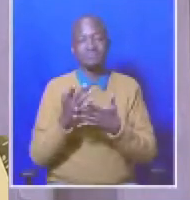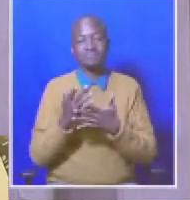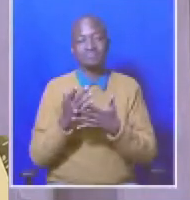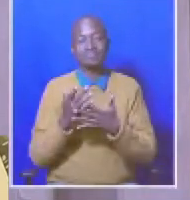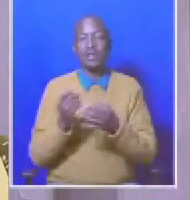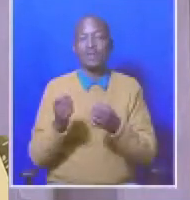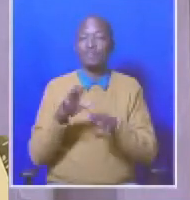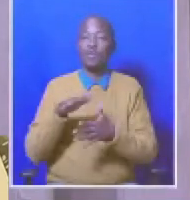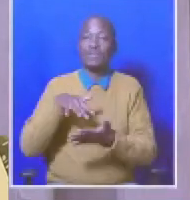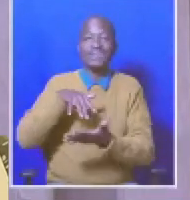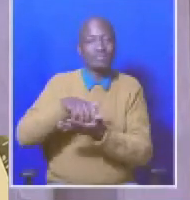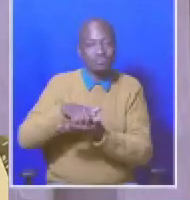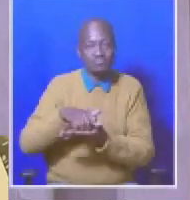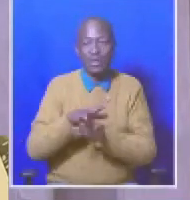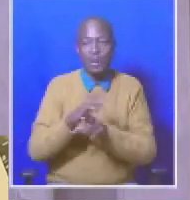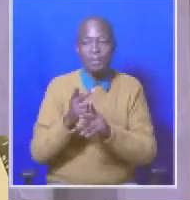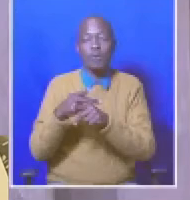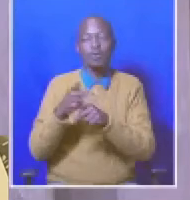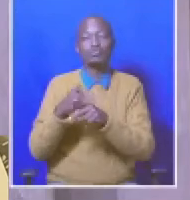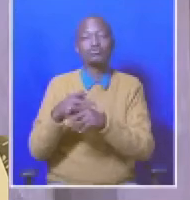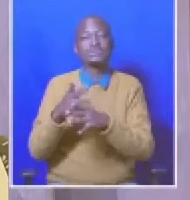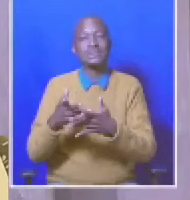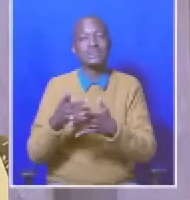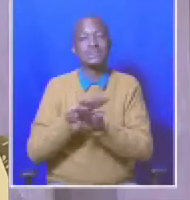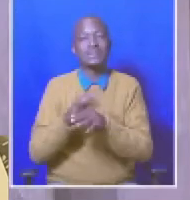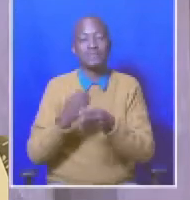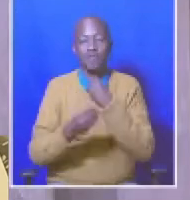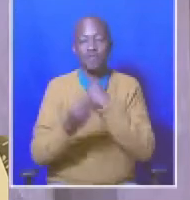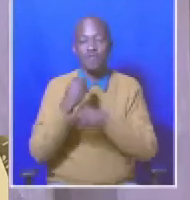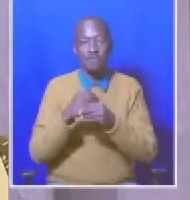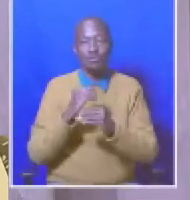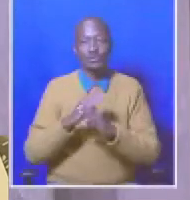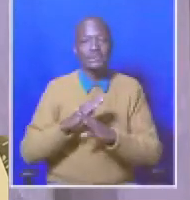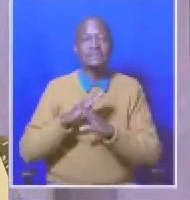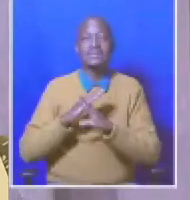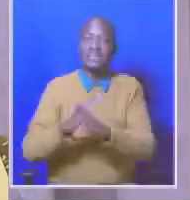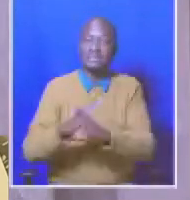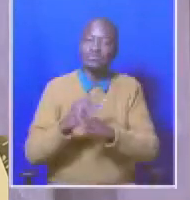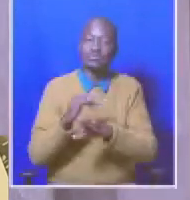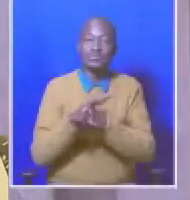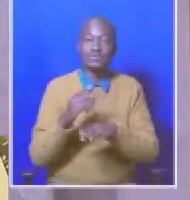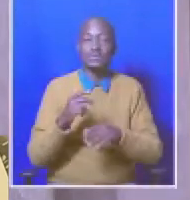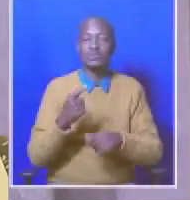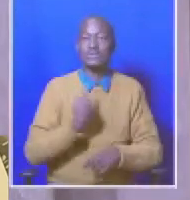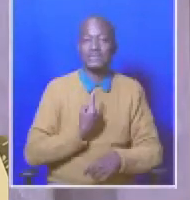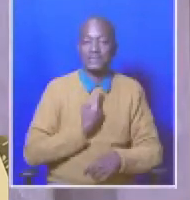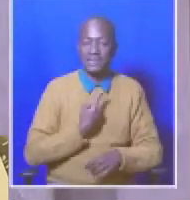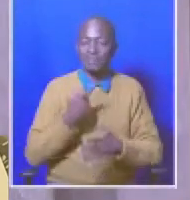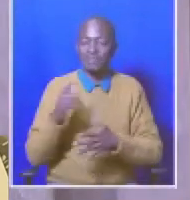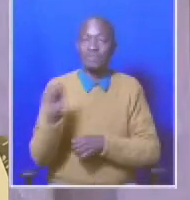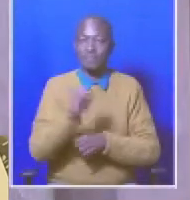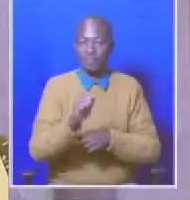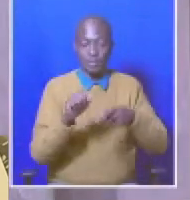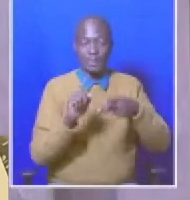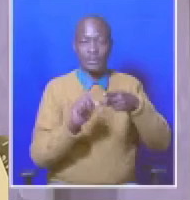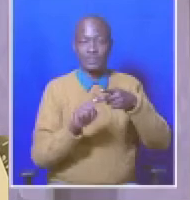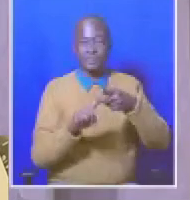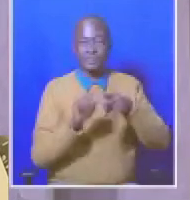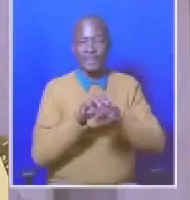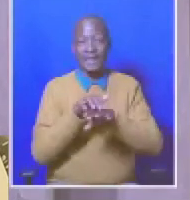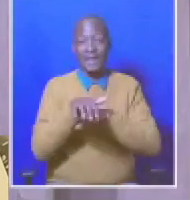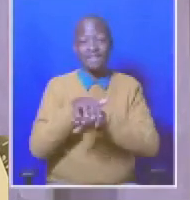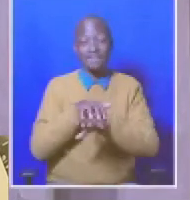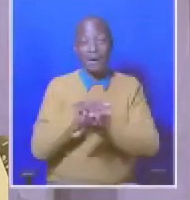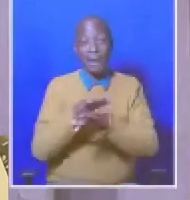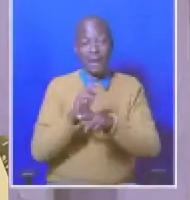the most vulnerable producers for household food security and self-employment. Two, farmer production